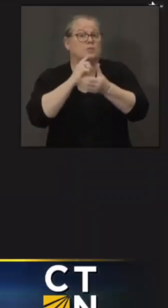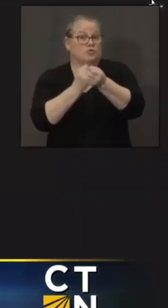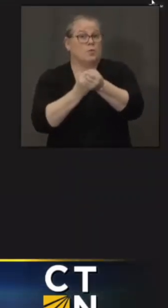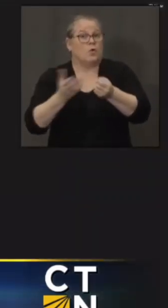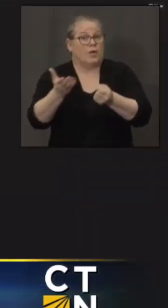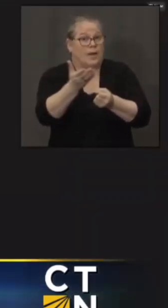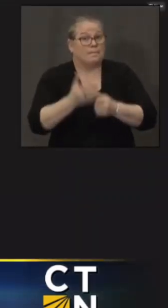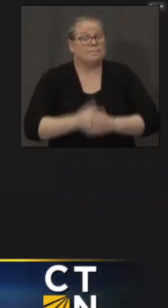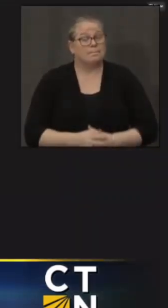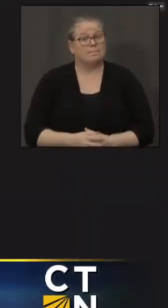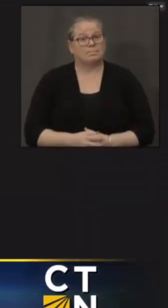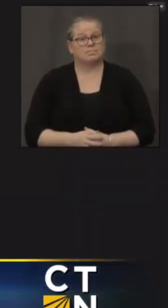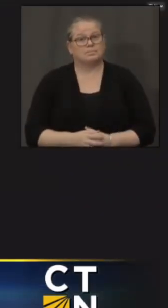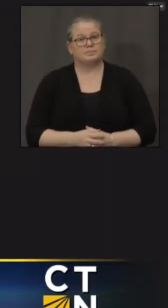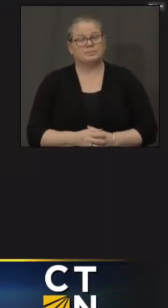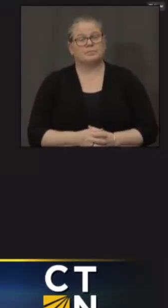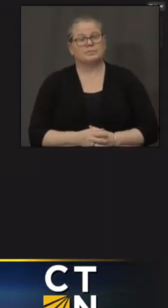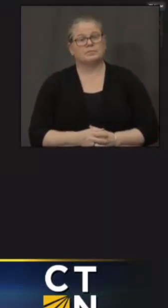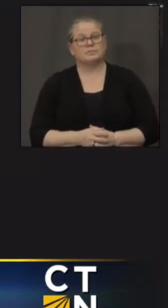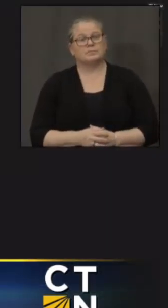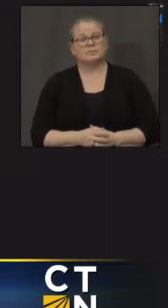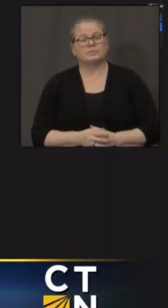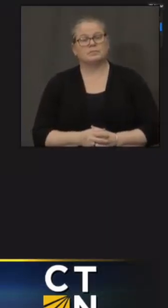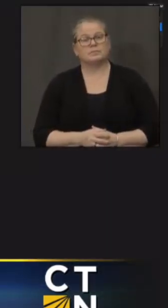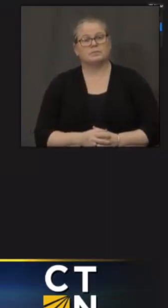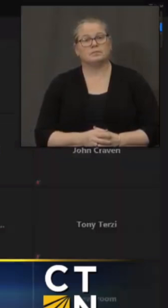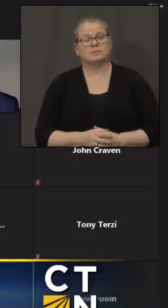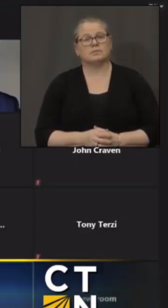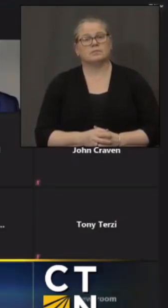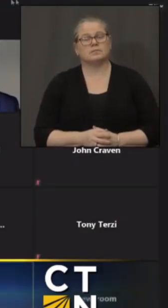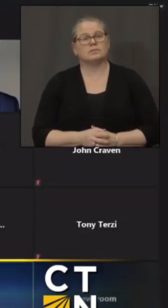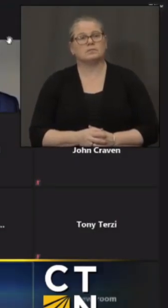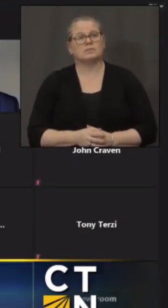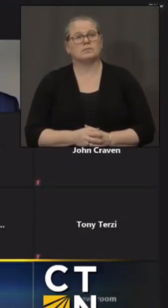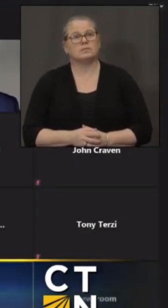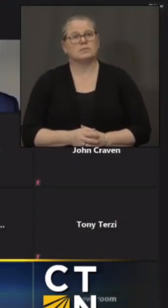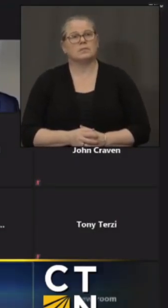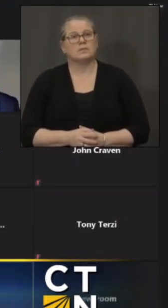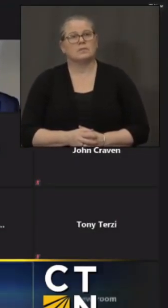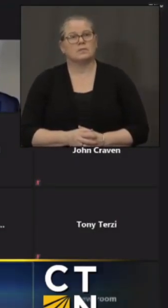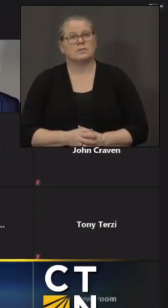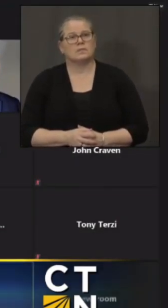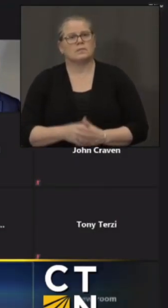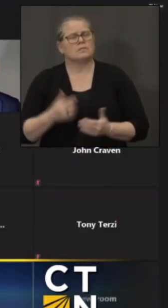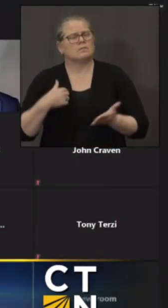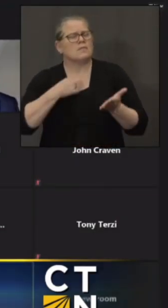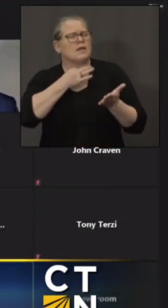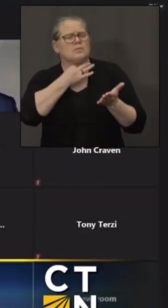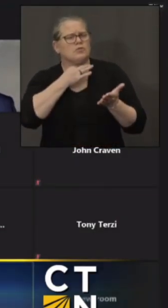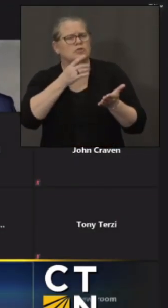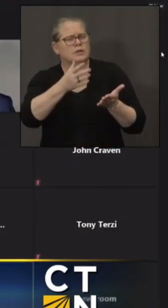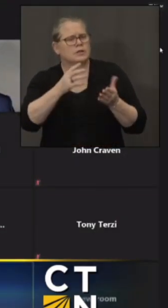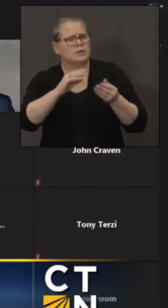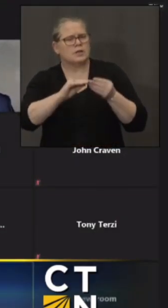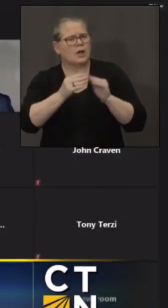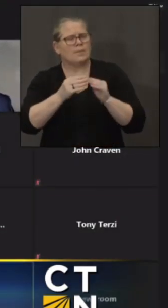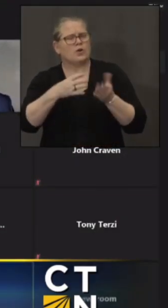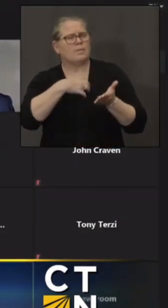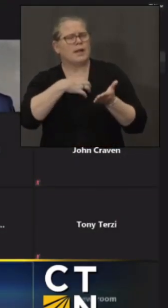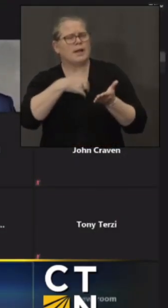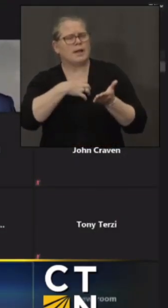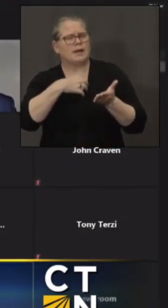And David, could you tell us how many complaints DECD has received